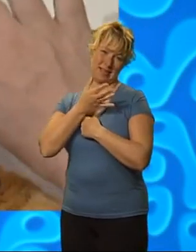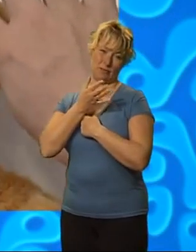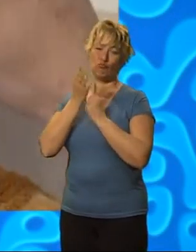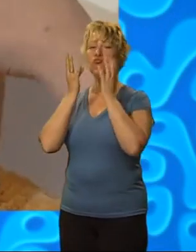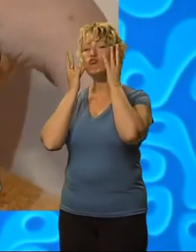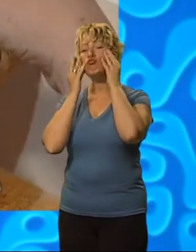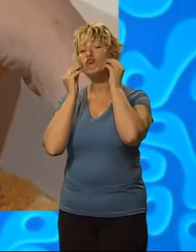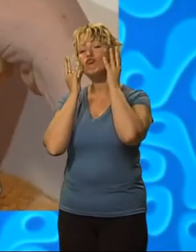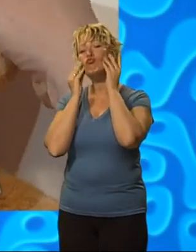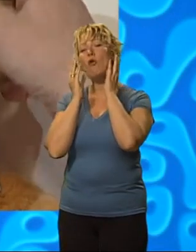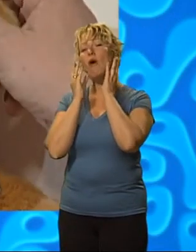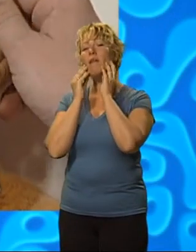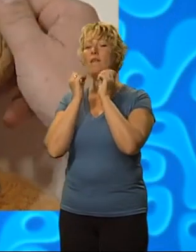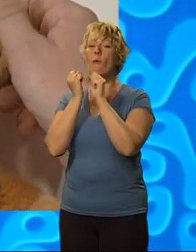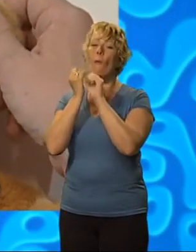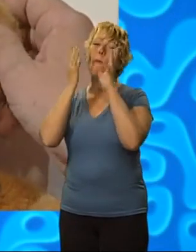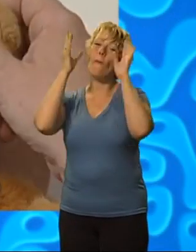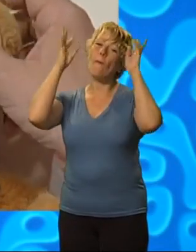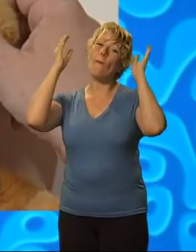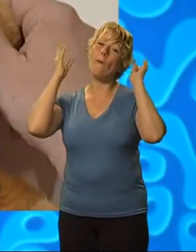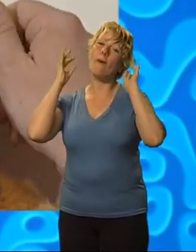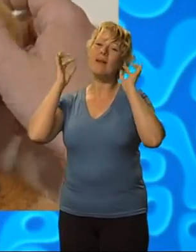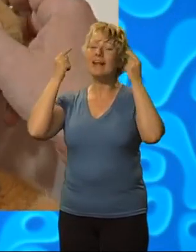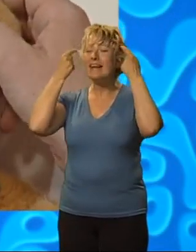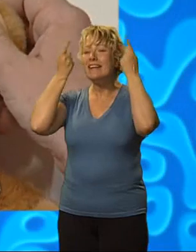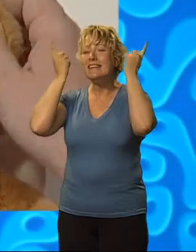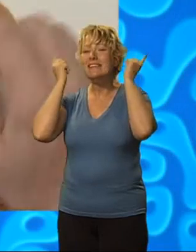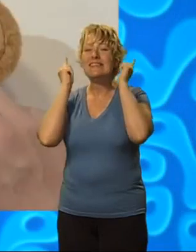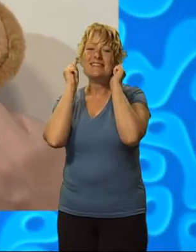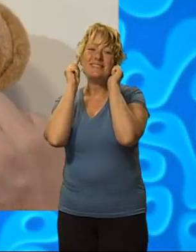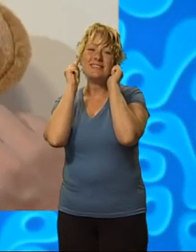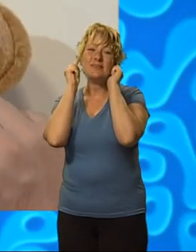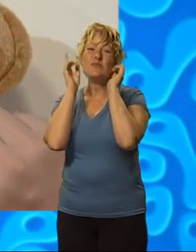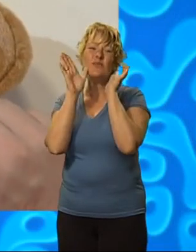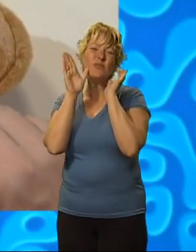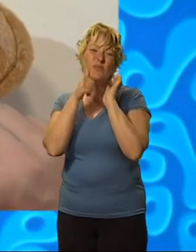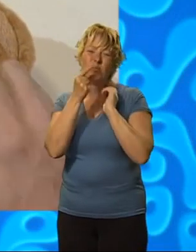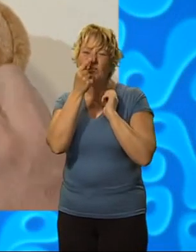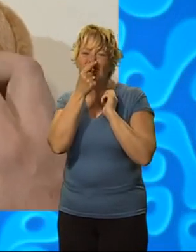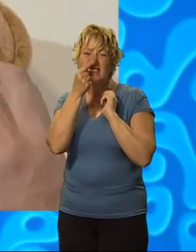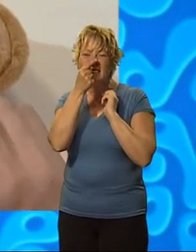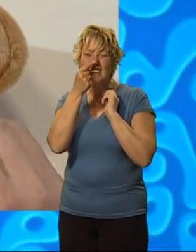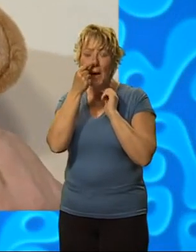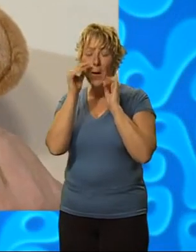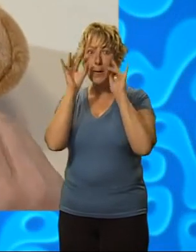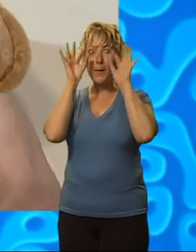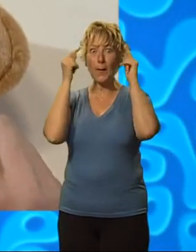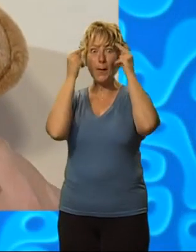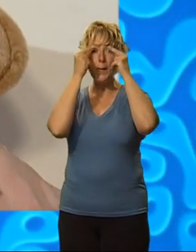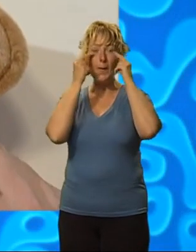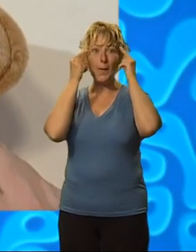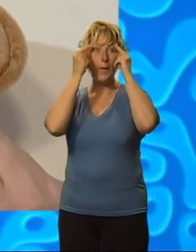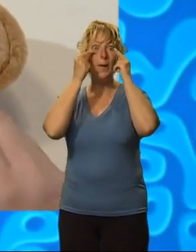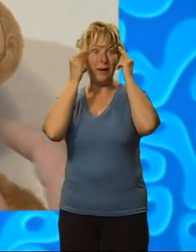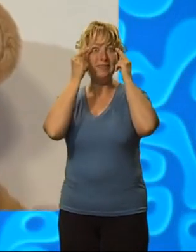Lovely, soft fur that's golden. Wonderful little ears. Cute nose. Look at those lovely shining